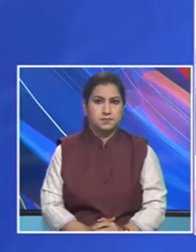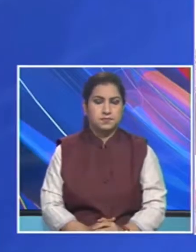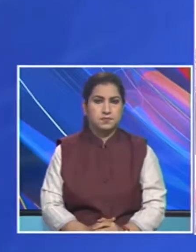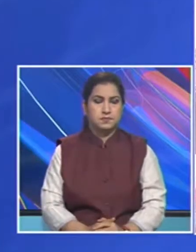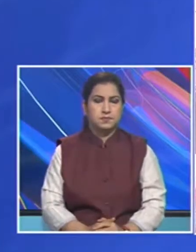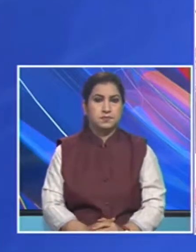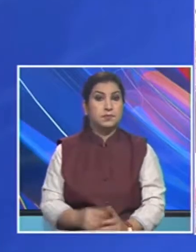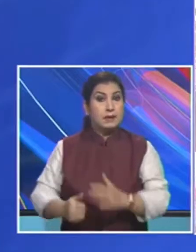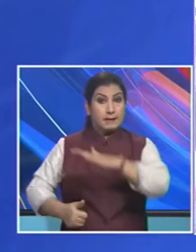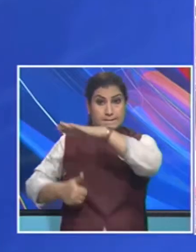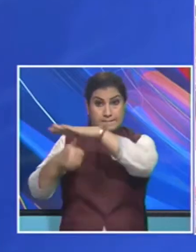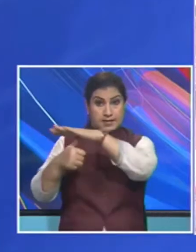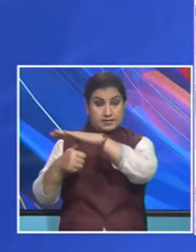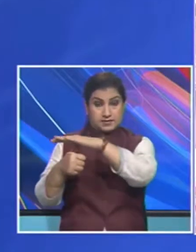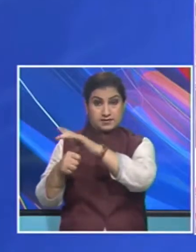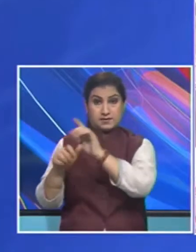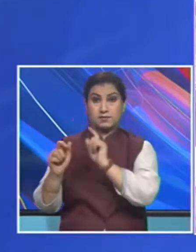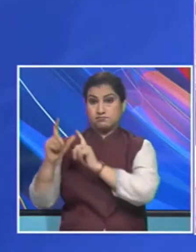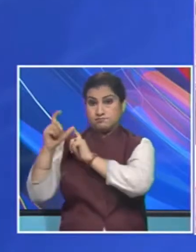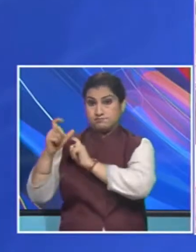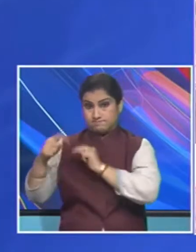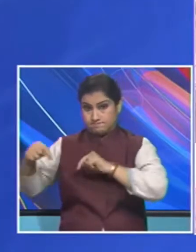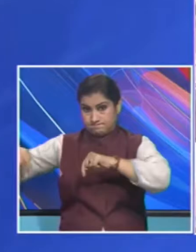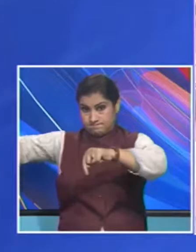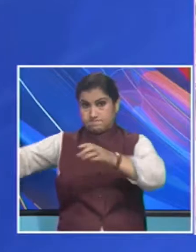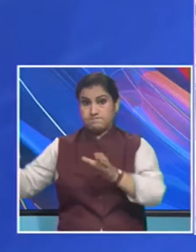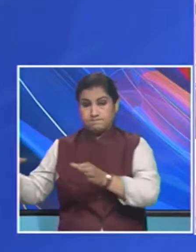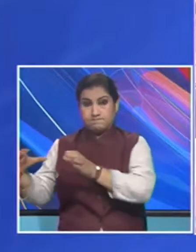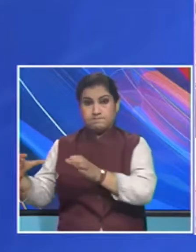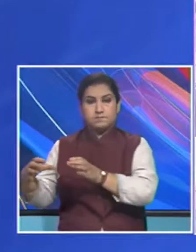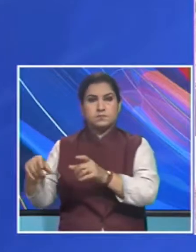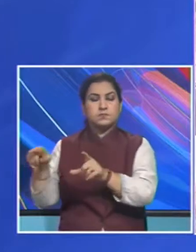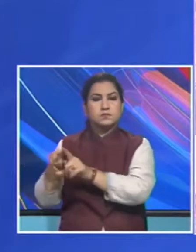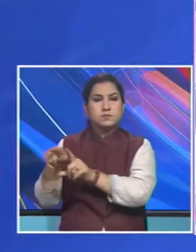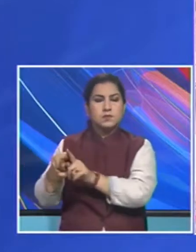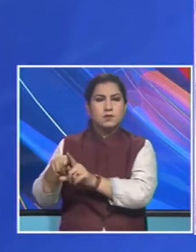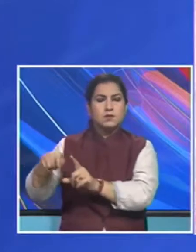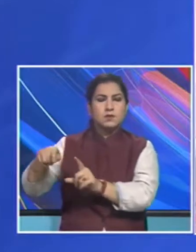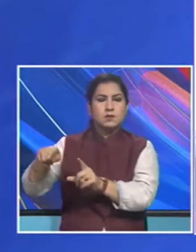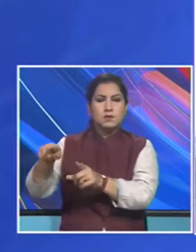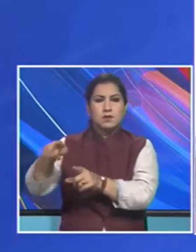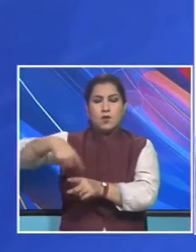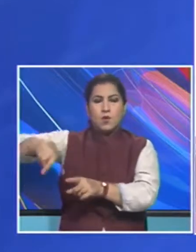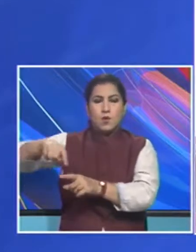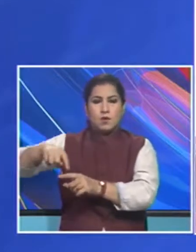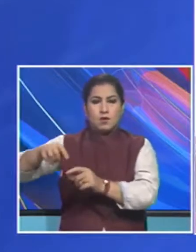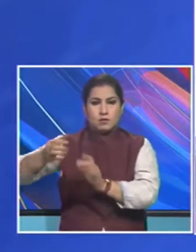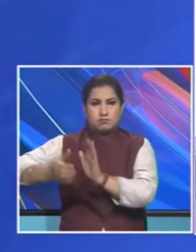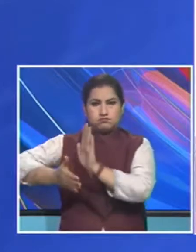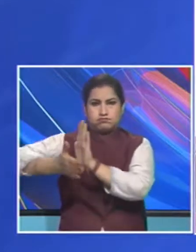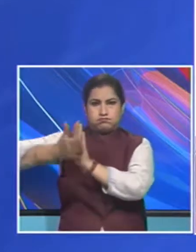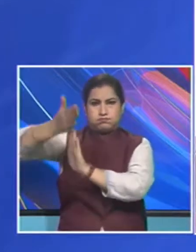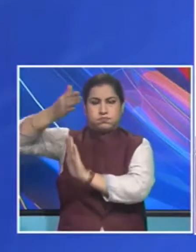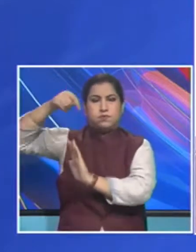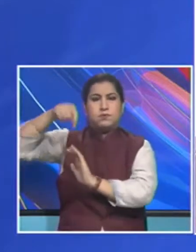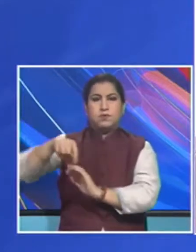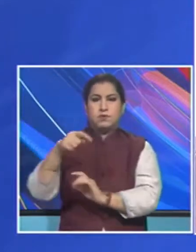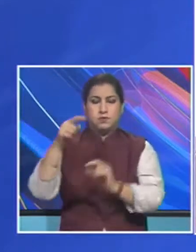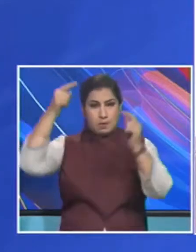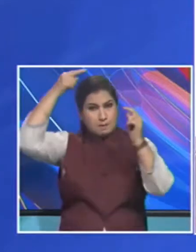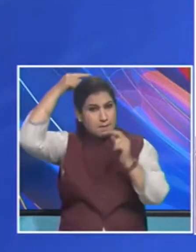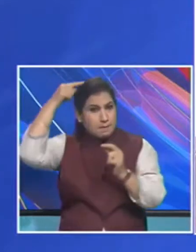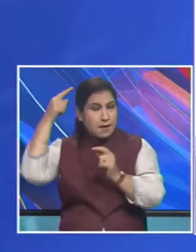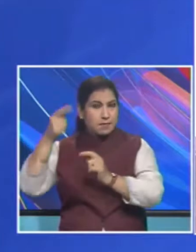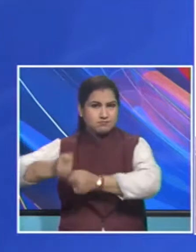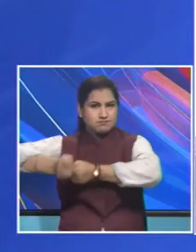The president's bodyguard on magnificent dark bay and bay-colored mounts. And in fact,